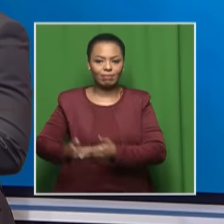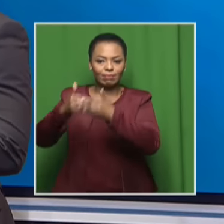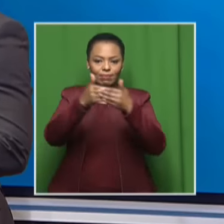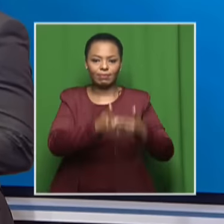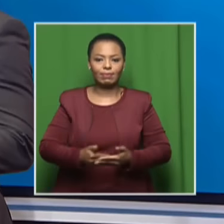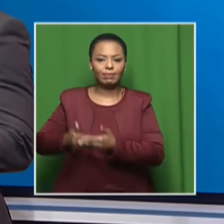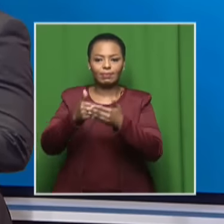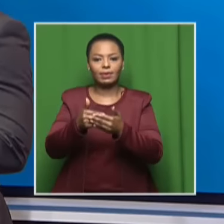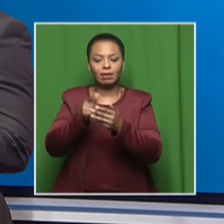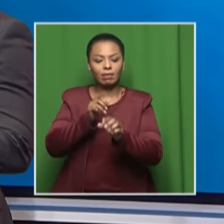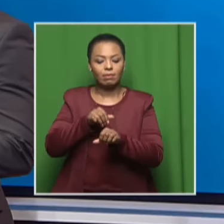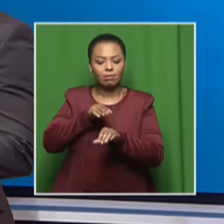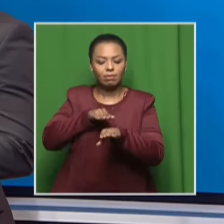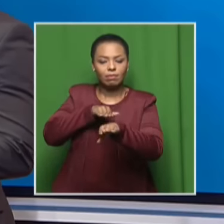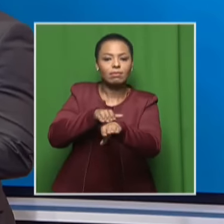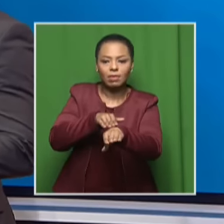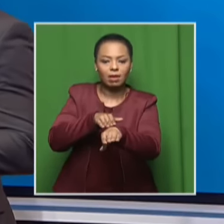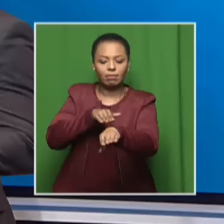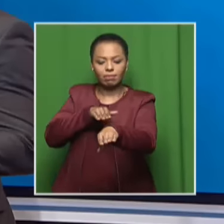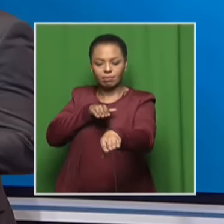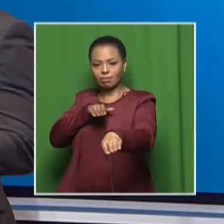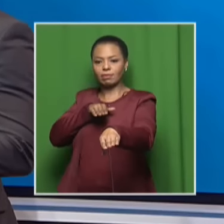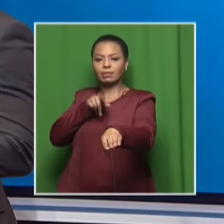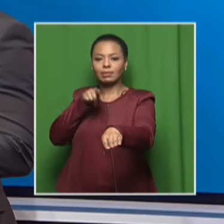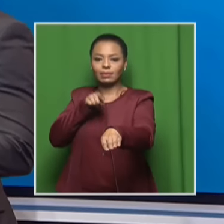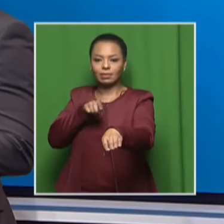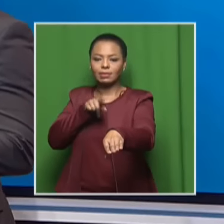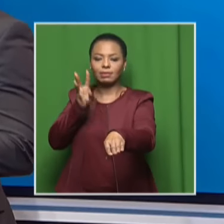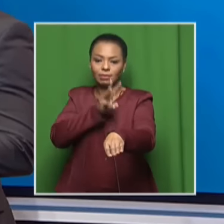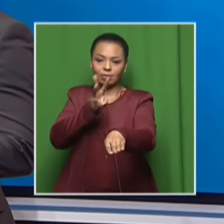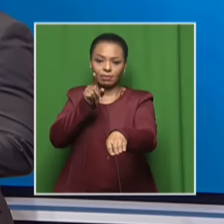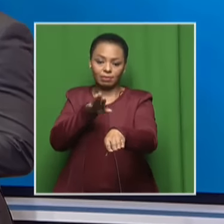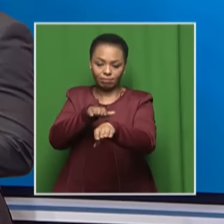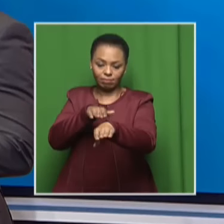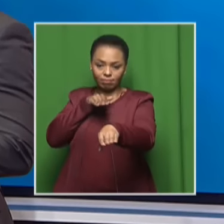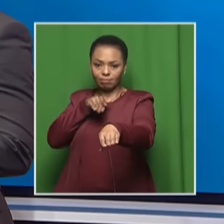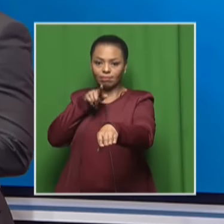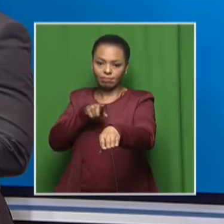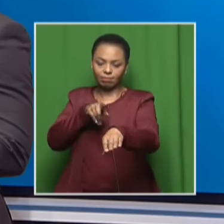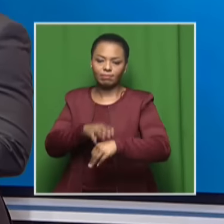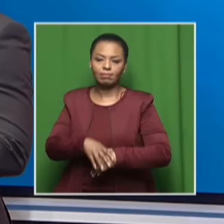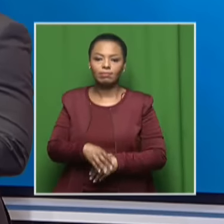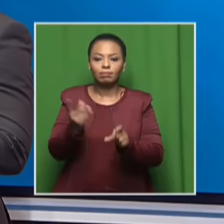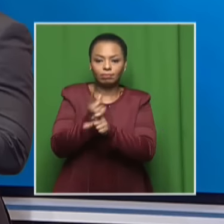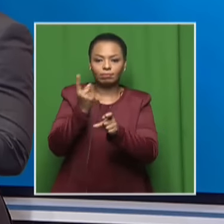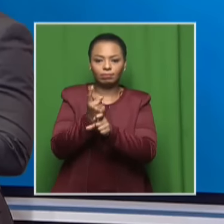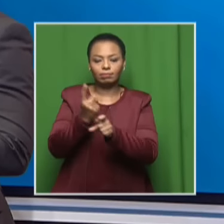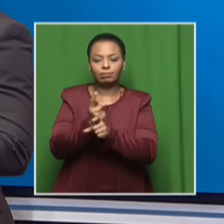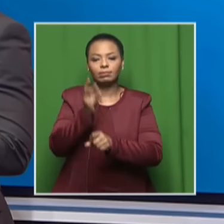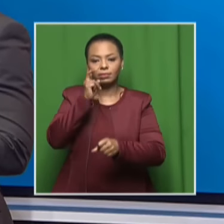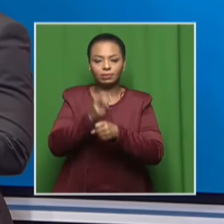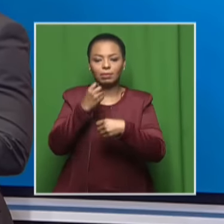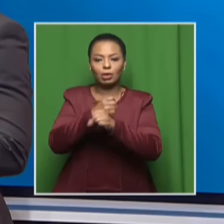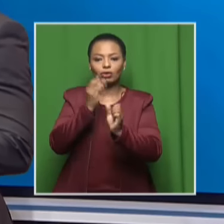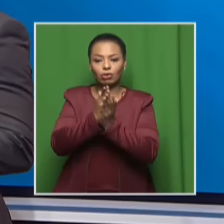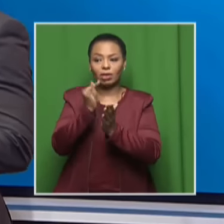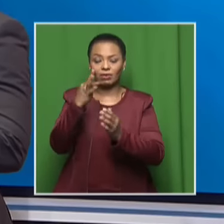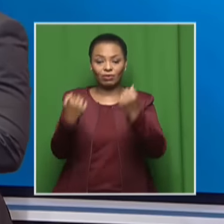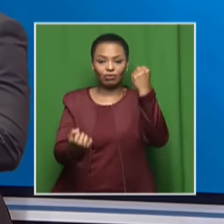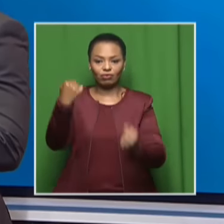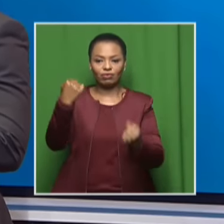following distance, and also the visibility may also be affected, meaning that you need to put on your lights when you're